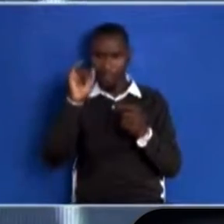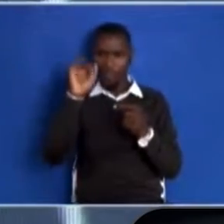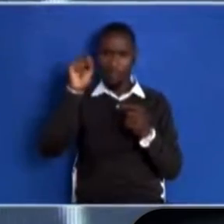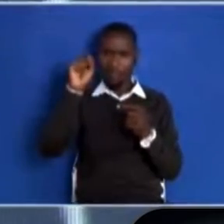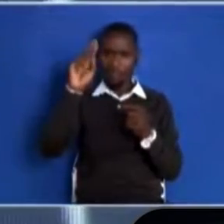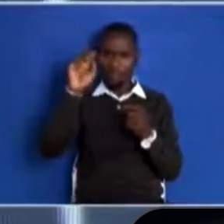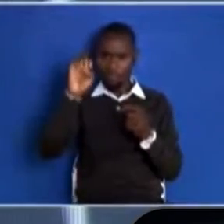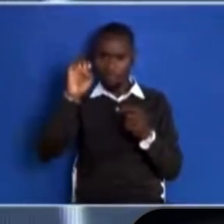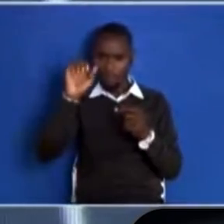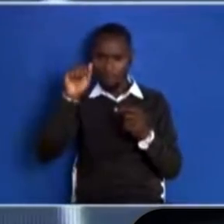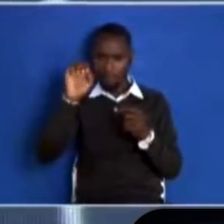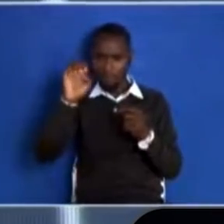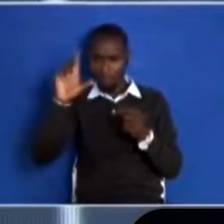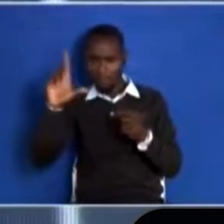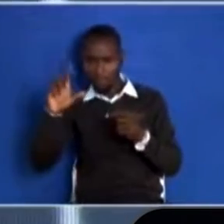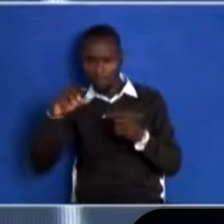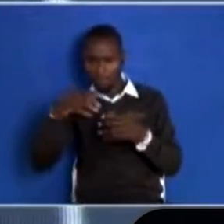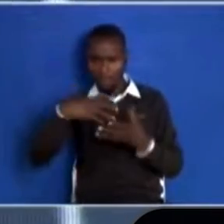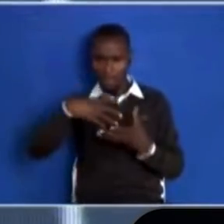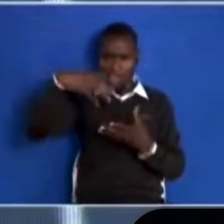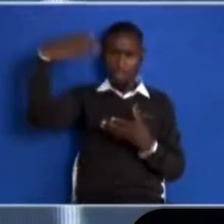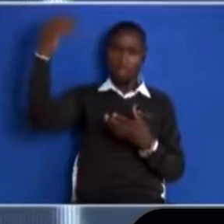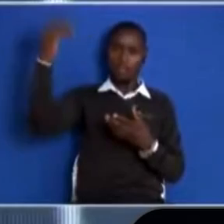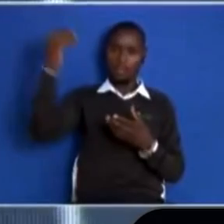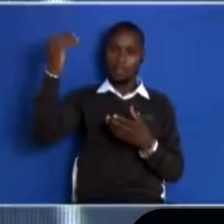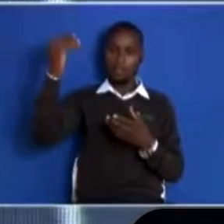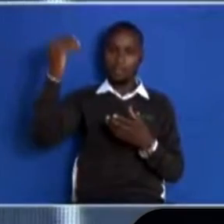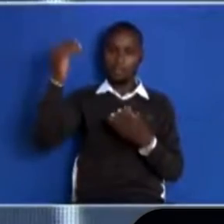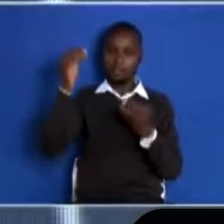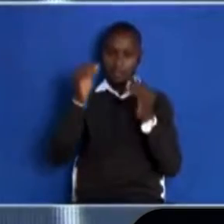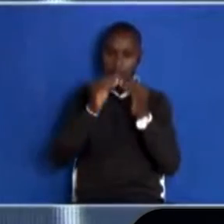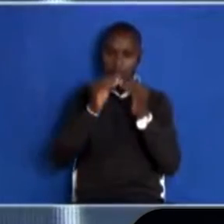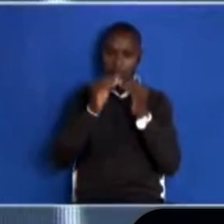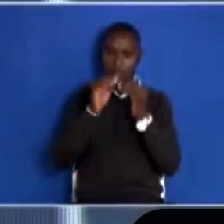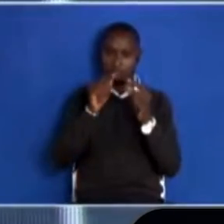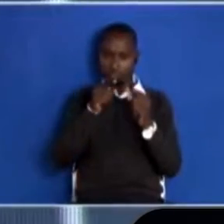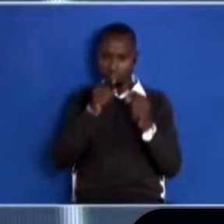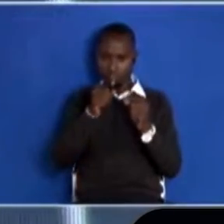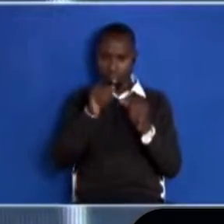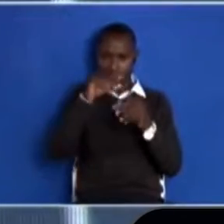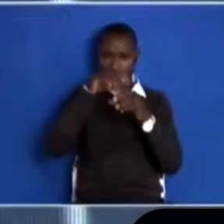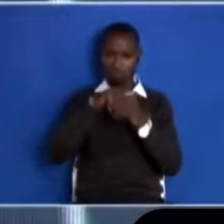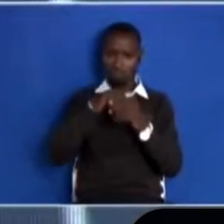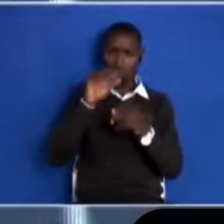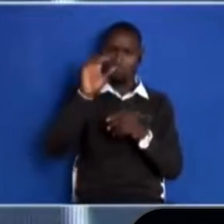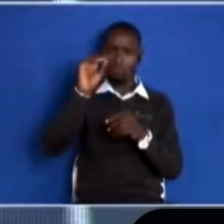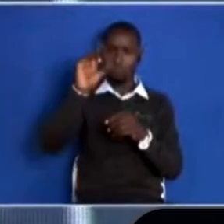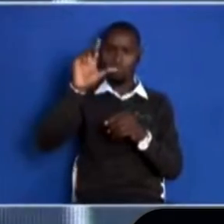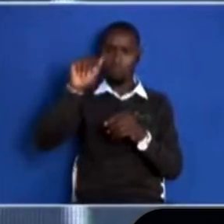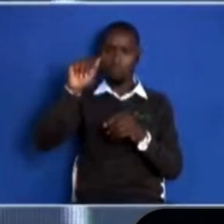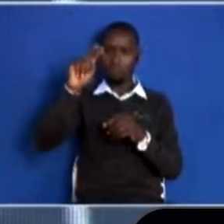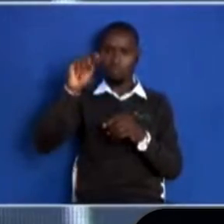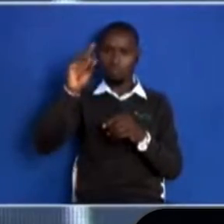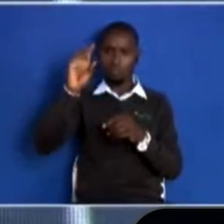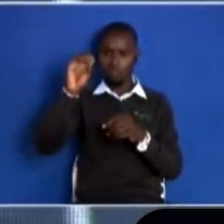my wife. Hivyo niliwaacha mikononi mwa mke wangu. And I came and met you in Orlando. Na nikaja nikakutana nawe kule Orlando. And now